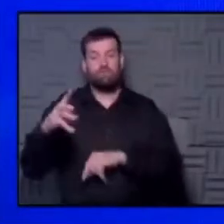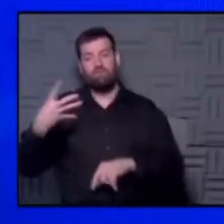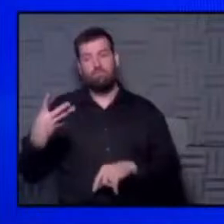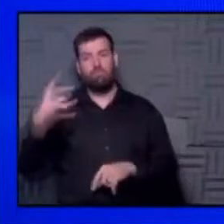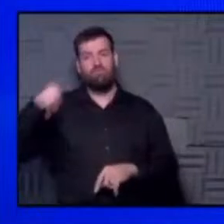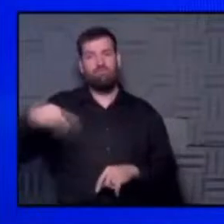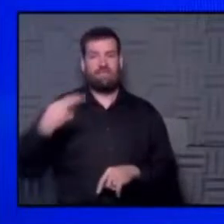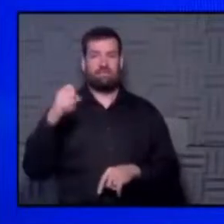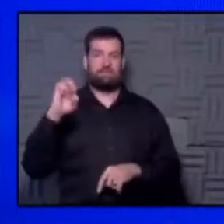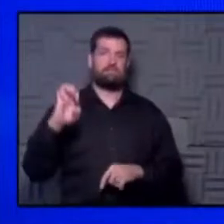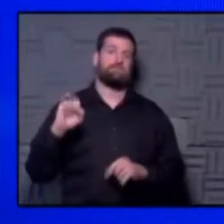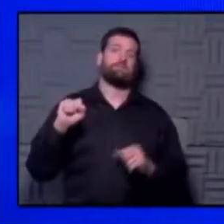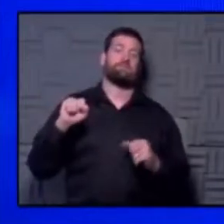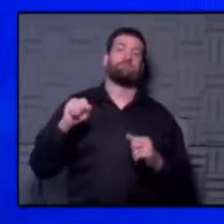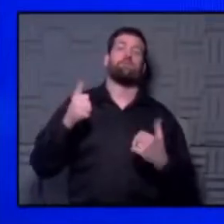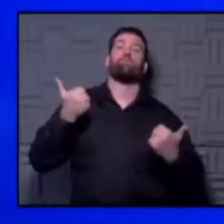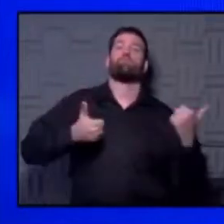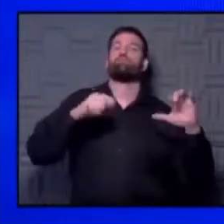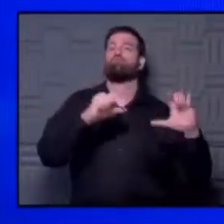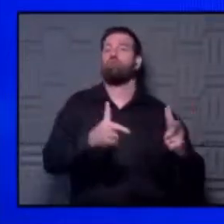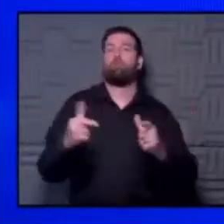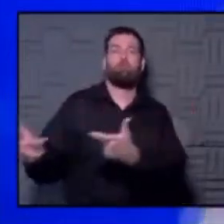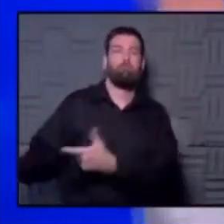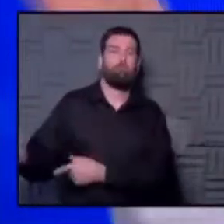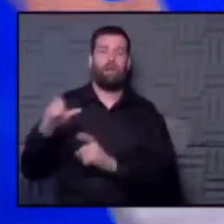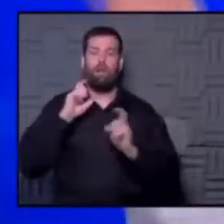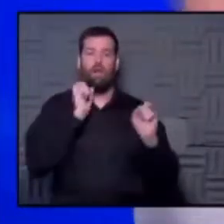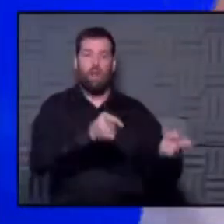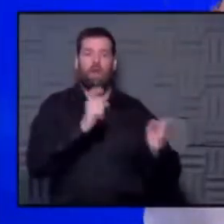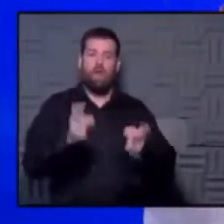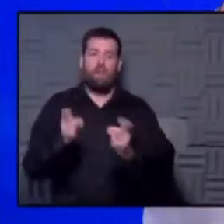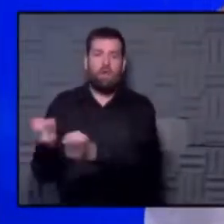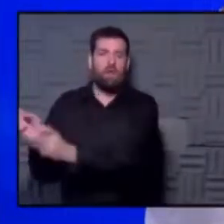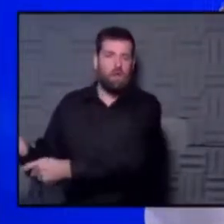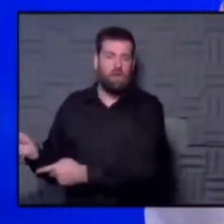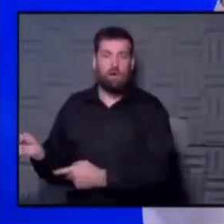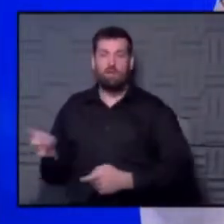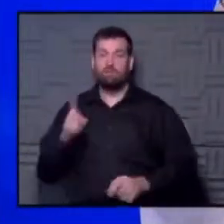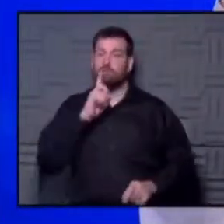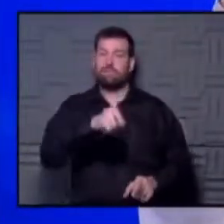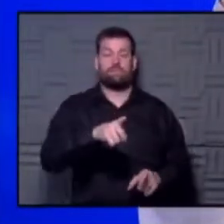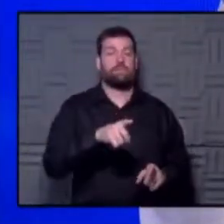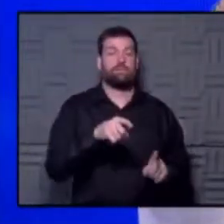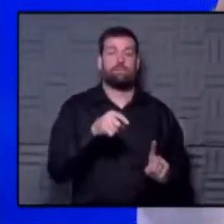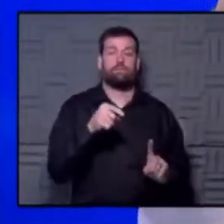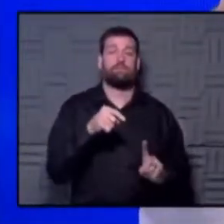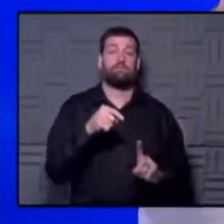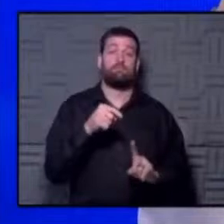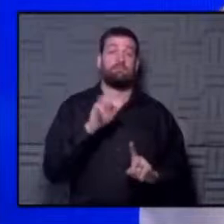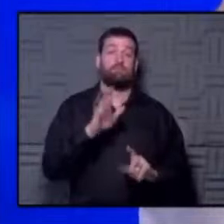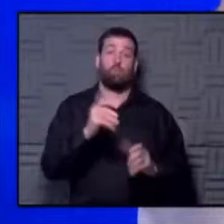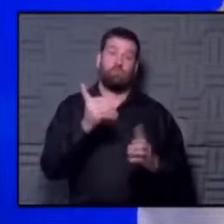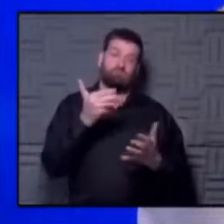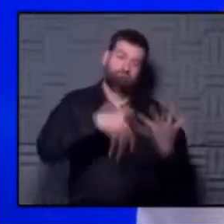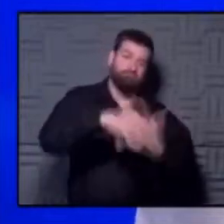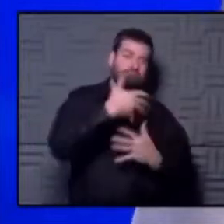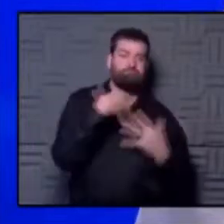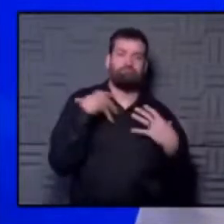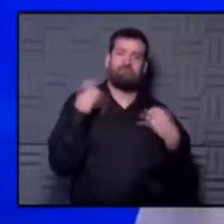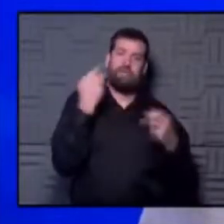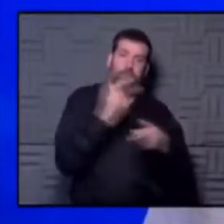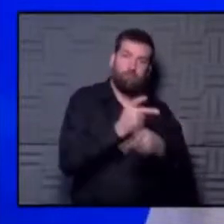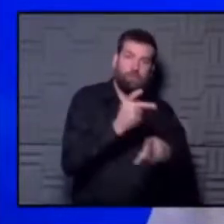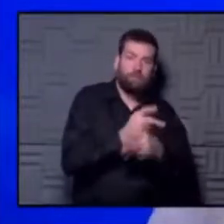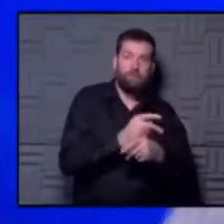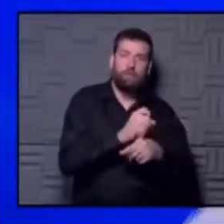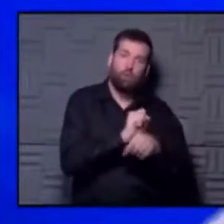phases of what group gets the vaccine first, and it's really defined by how close your proximity to illness, like healthcare workers, how sick